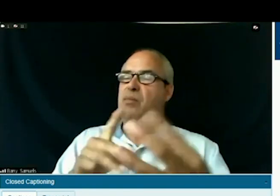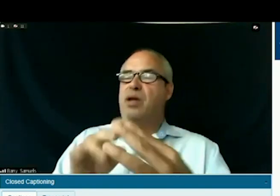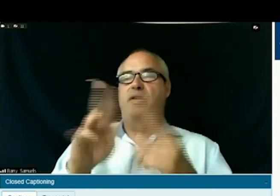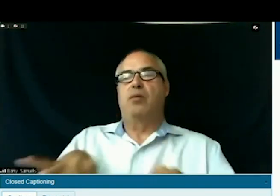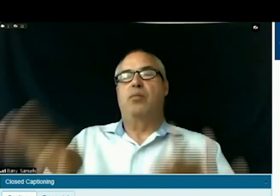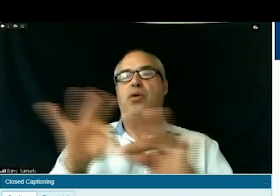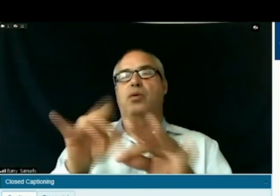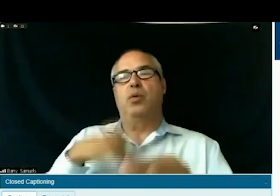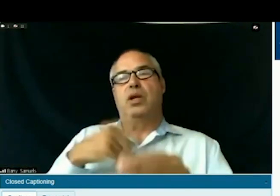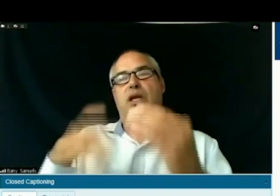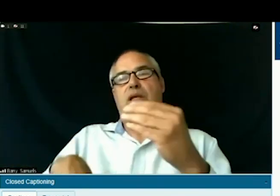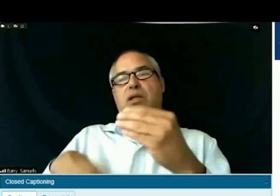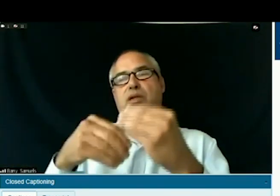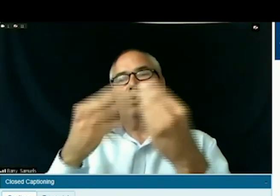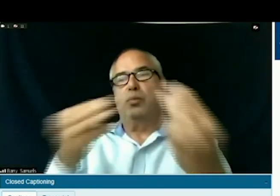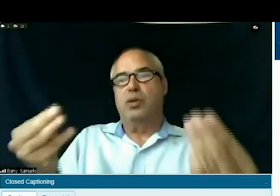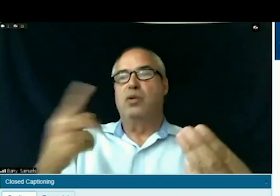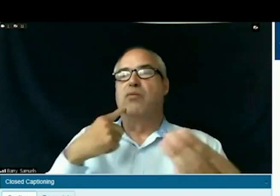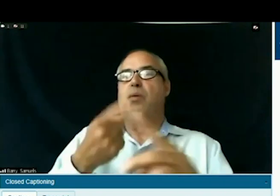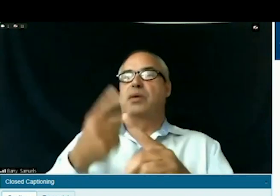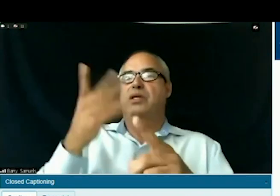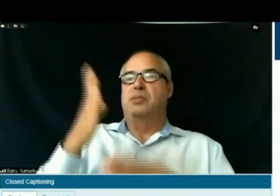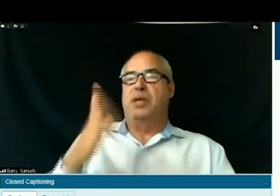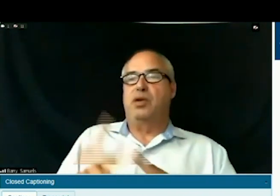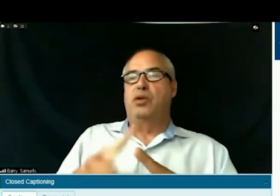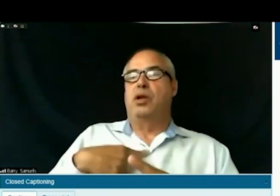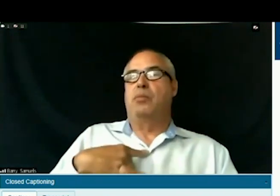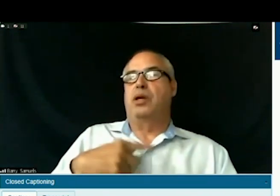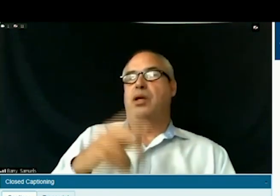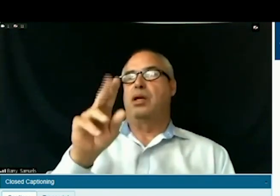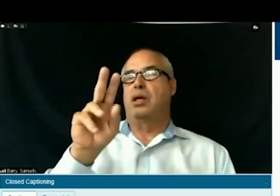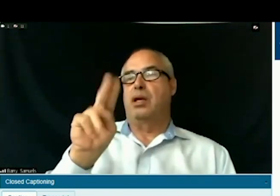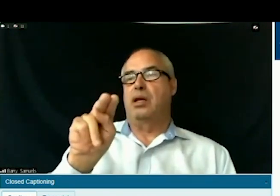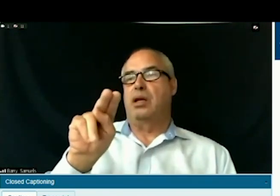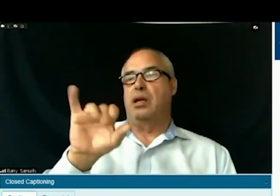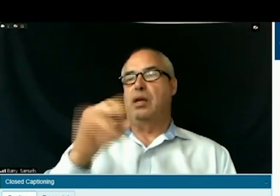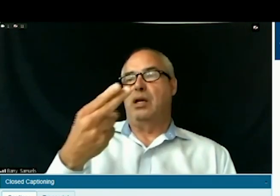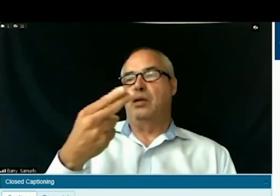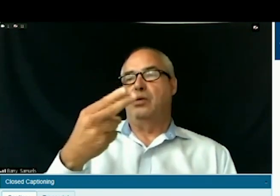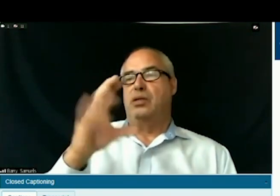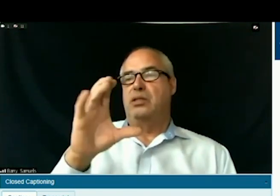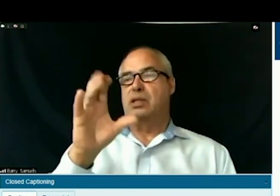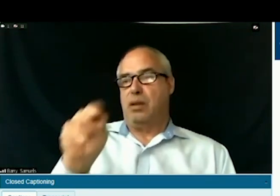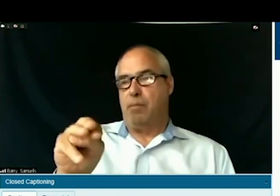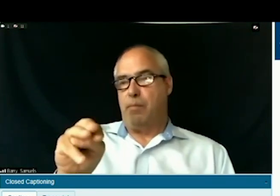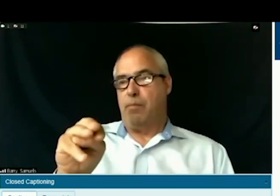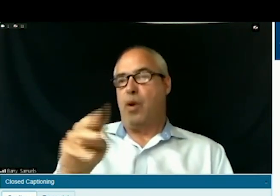additional materials from our speakers and NIHCM's ongoing work on COVID-19 and racial